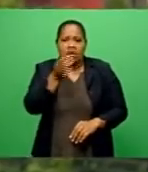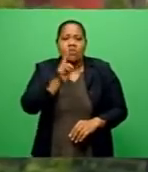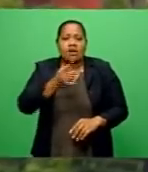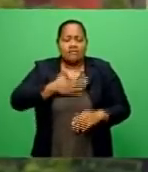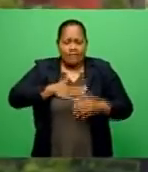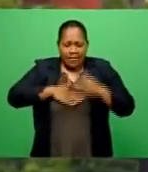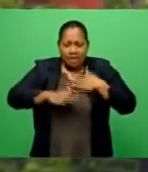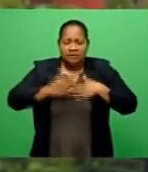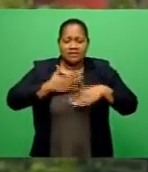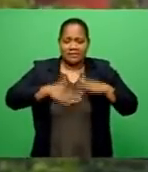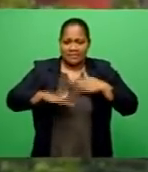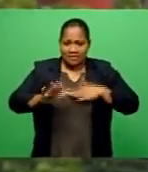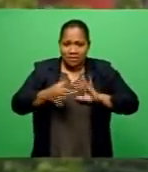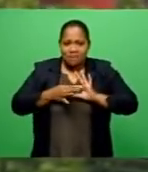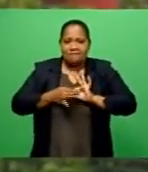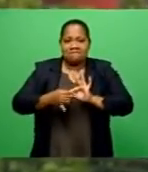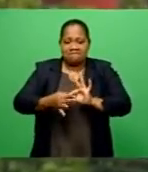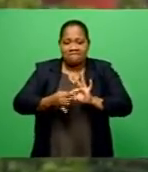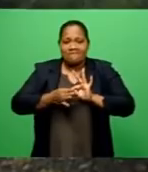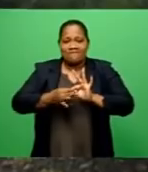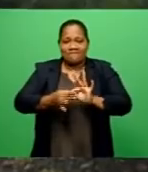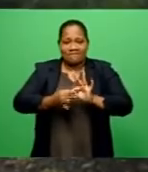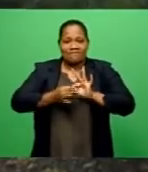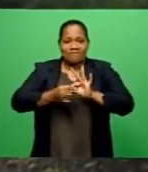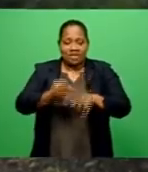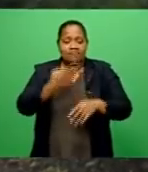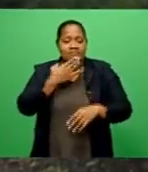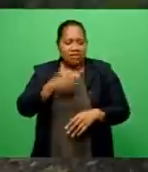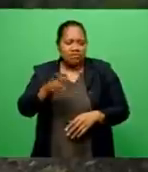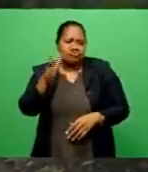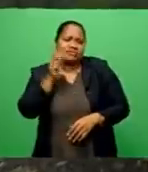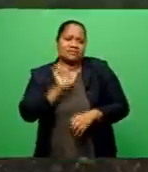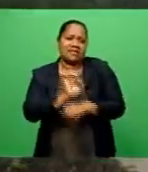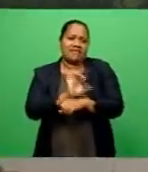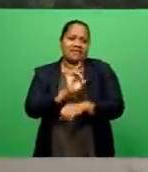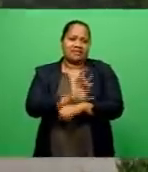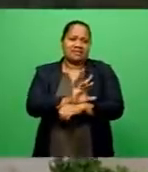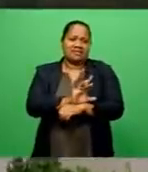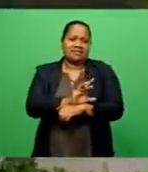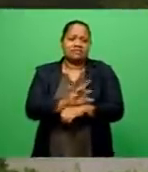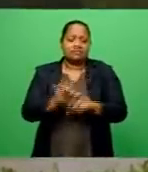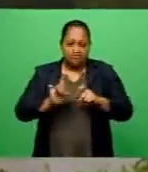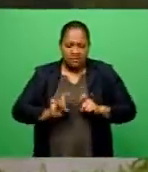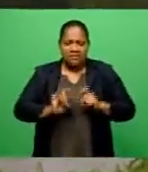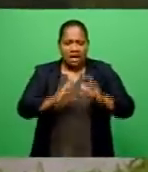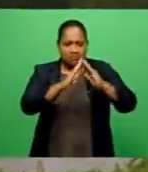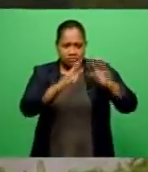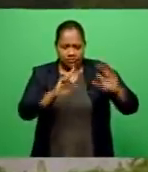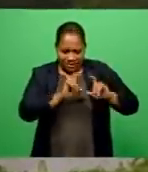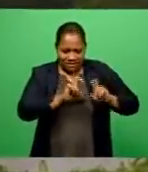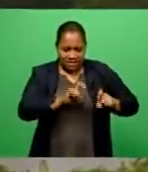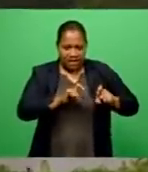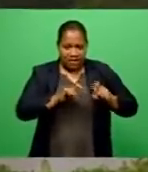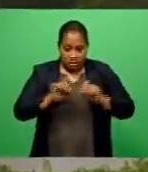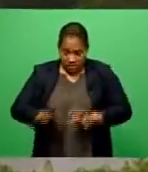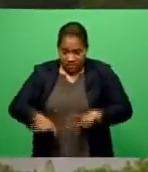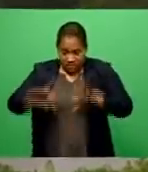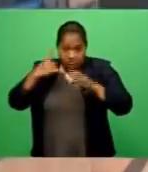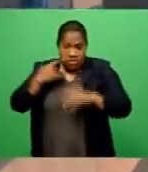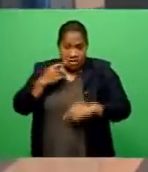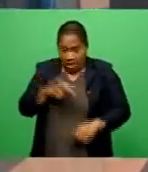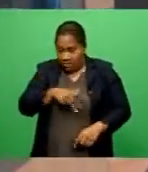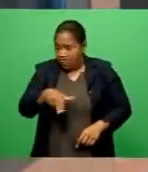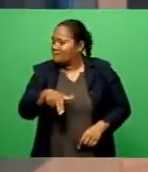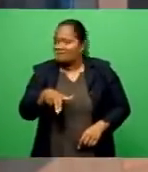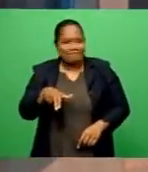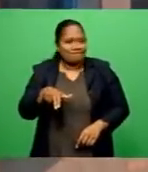and cooperation. Please adhere to their advice. Stay sheltered and stay out of floodwaters and stay alert.